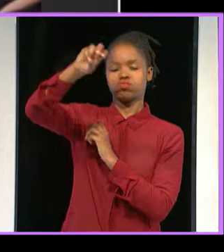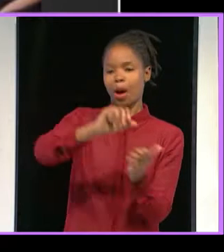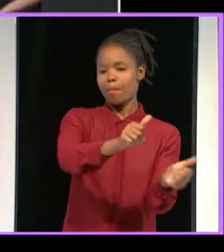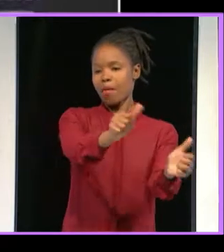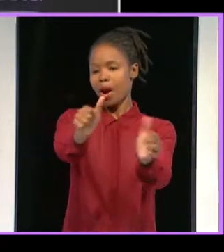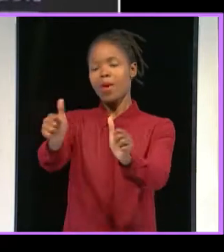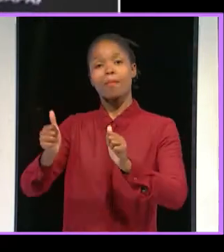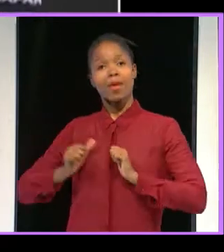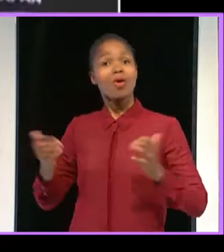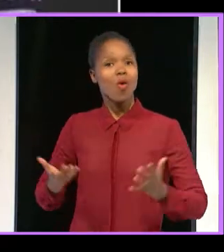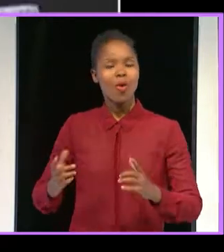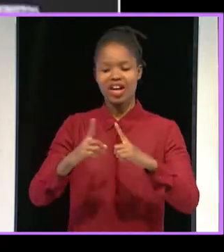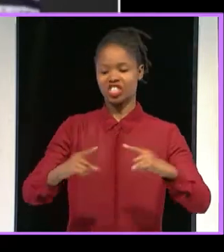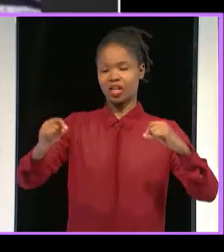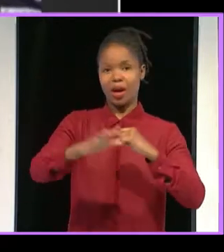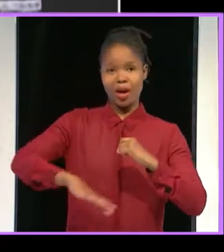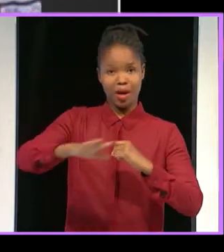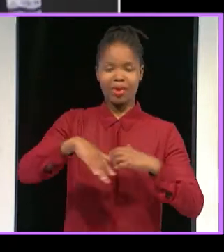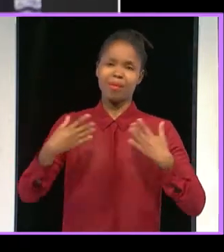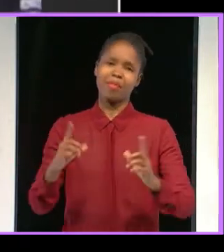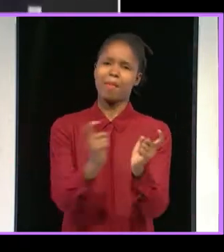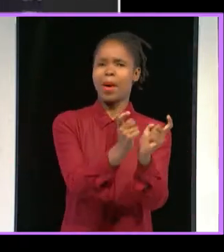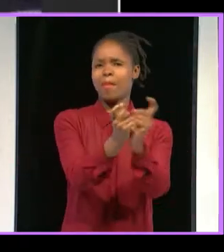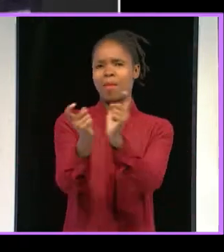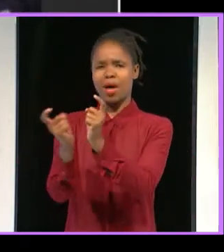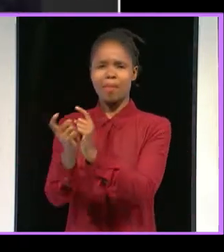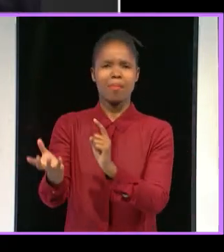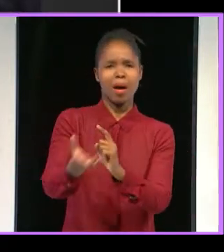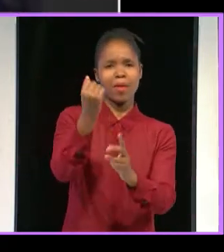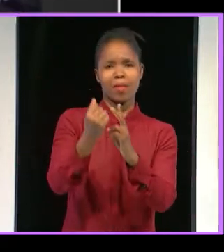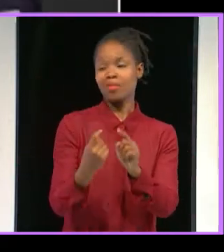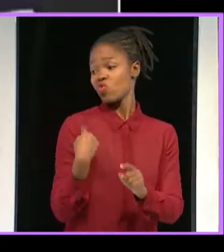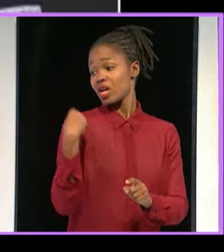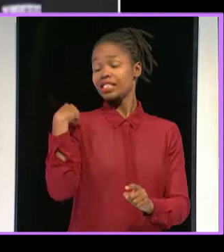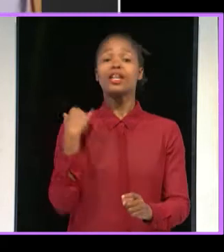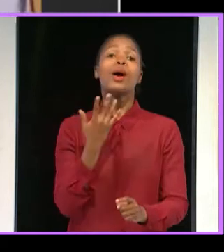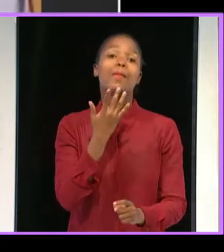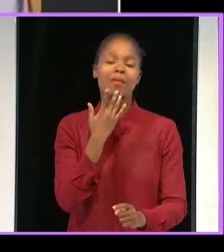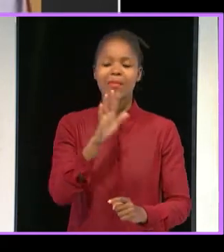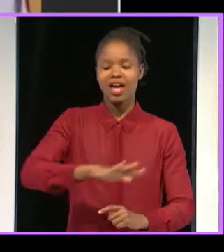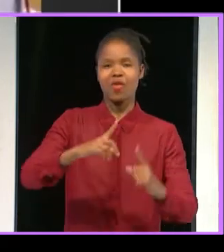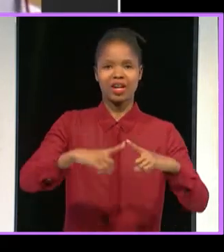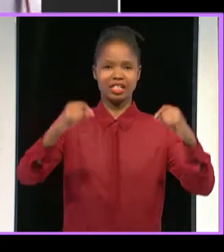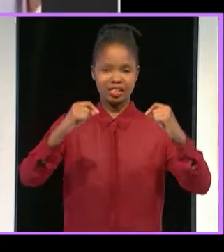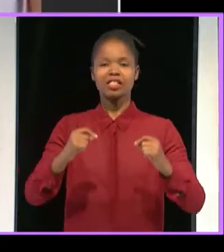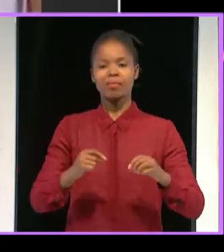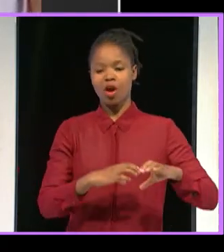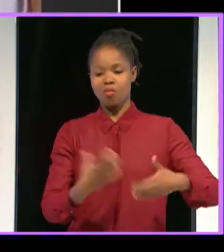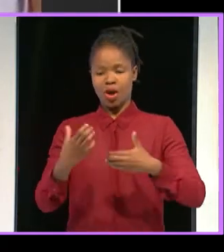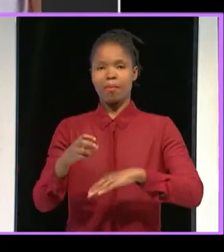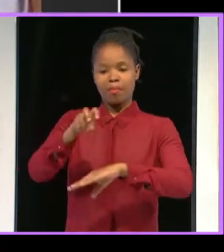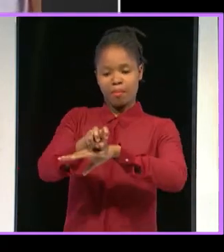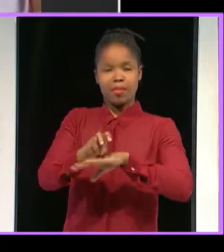now touring Japan. It's met a number of world champions along the way, most recently the Japanese wheelchair rugby